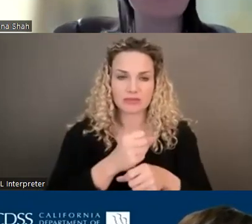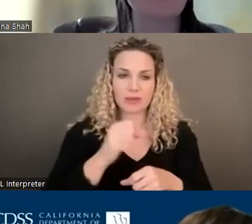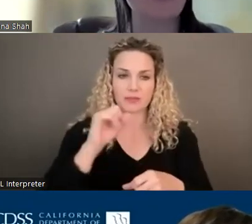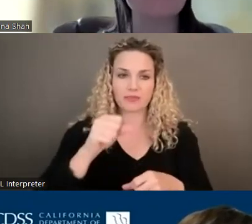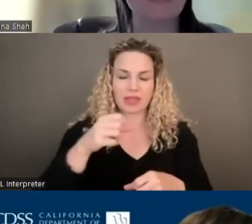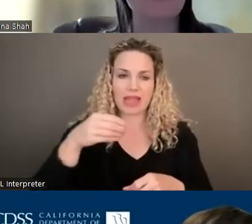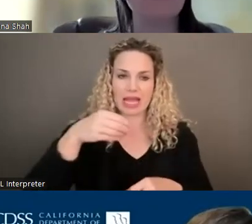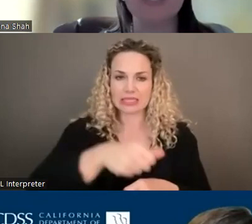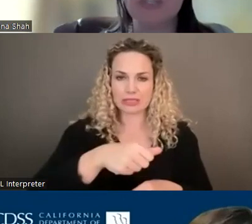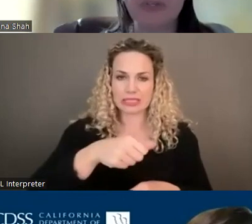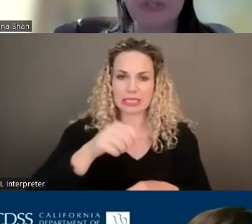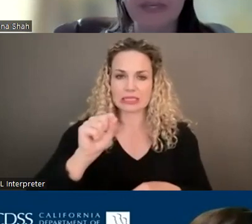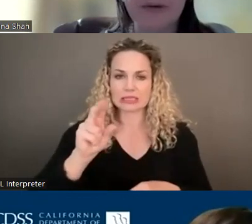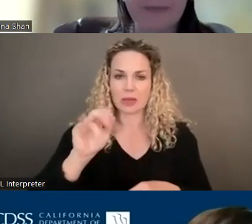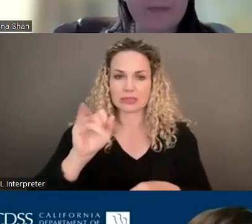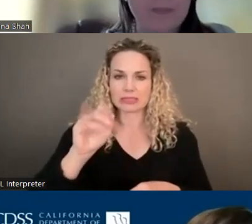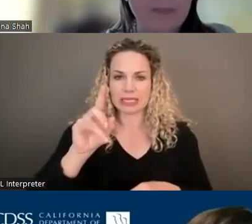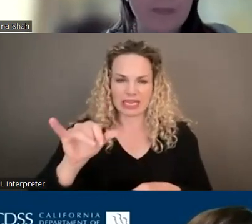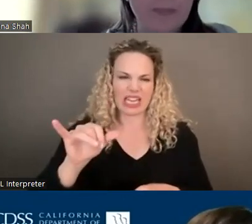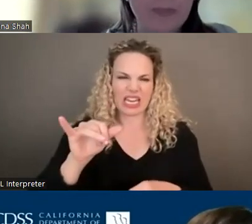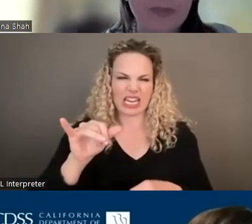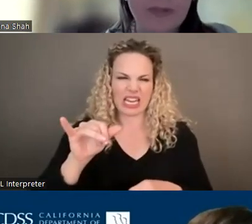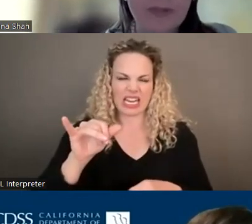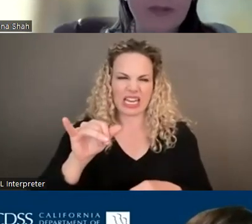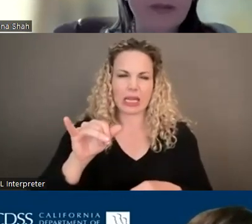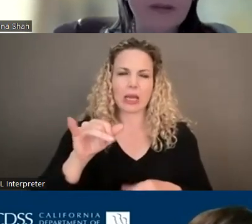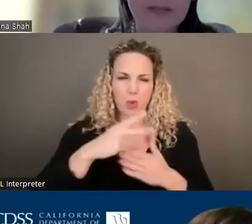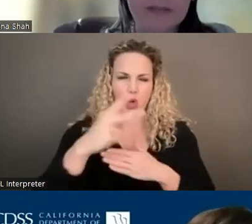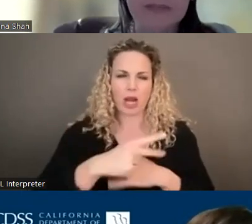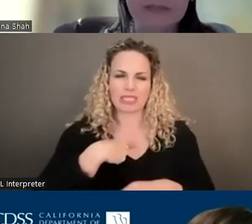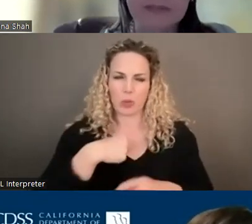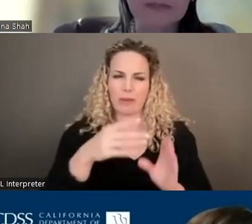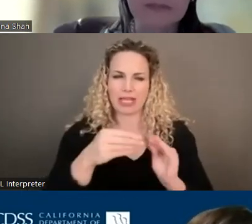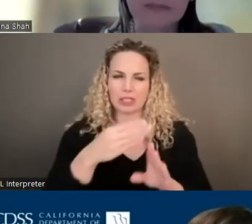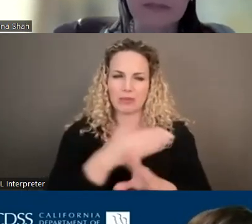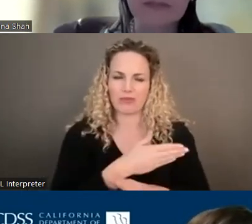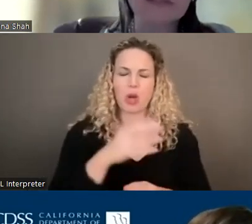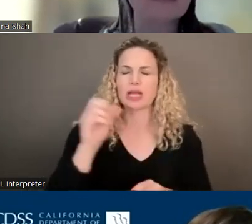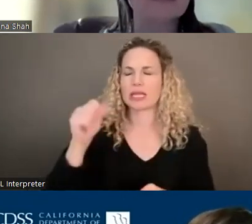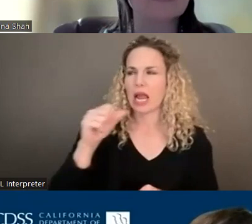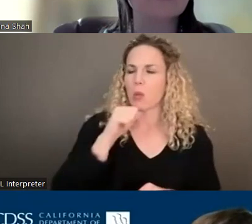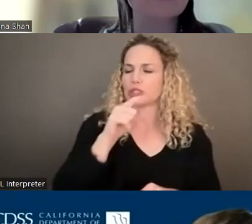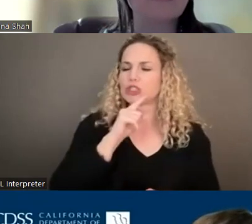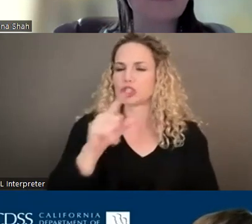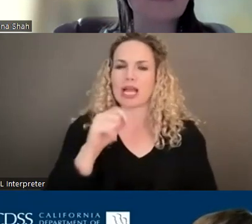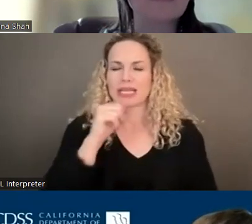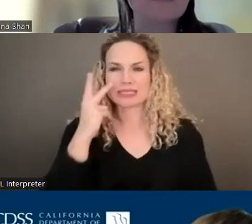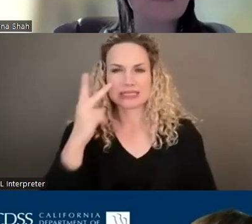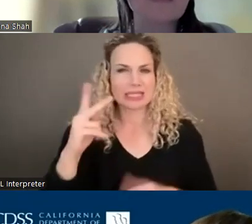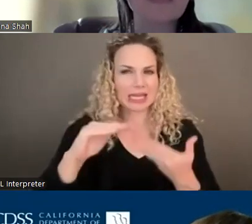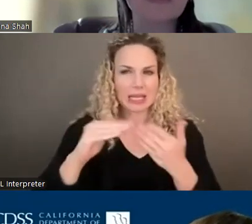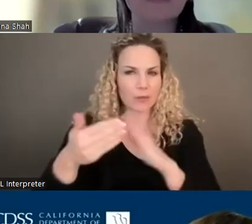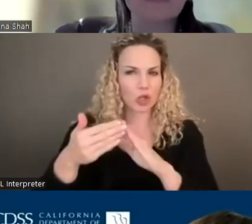subsidy programs that we mentioned earlier. Subsidy, yeah, that's where I wasn't sure. I didn't see Community